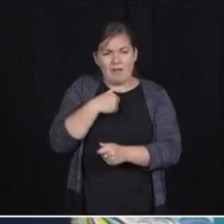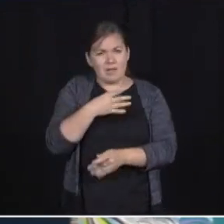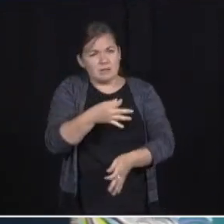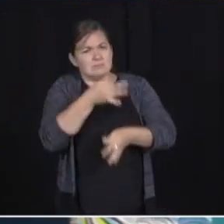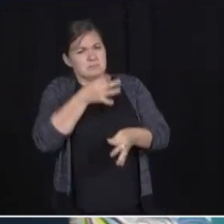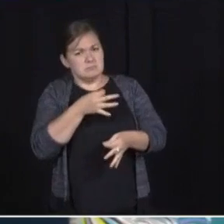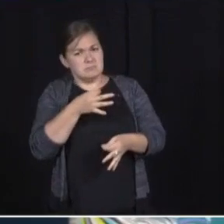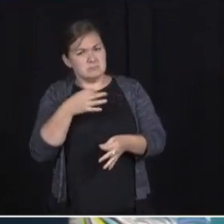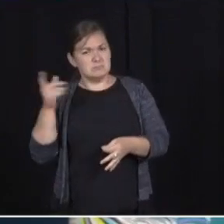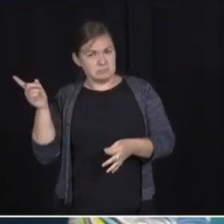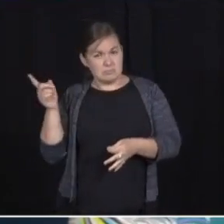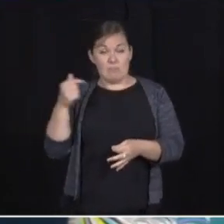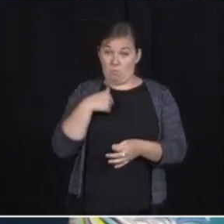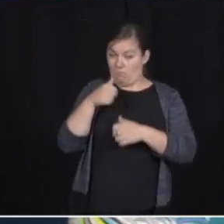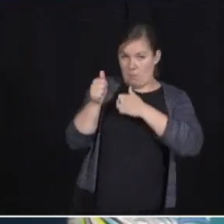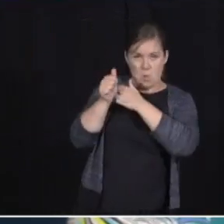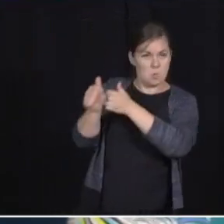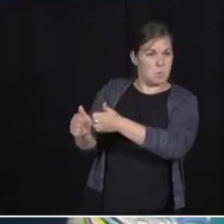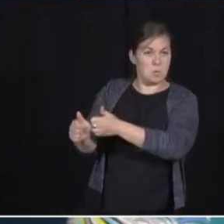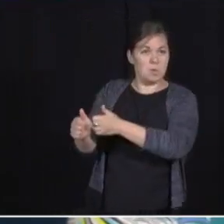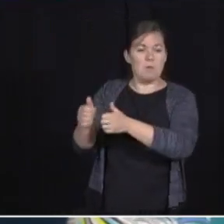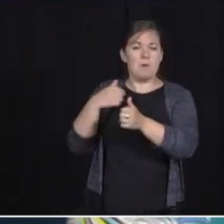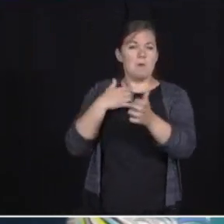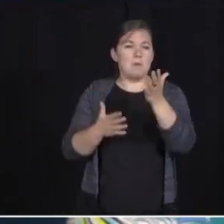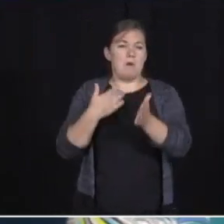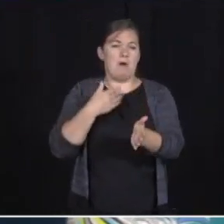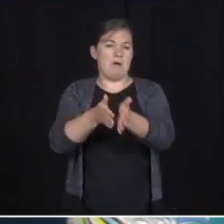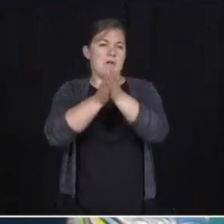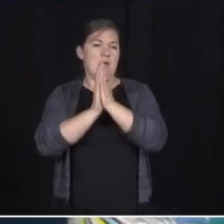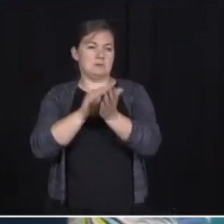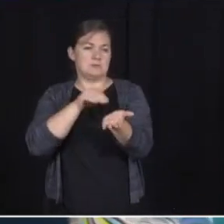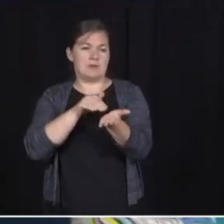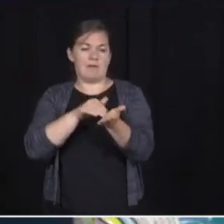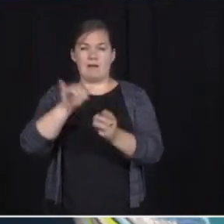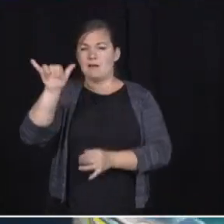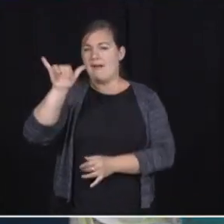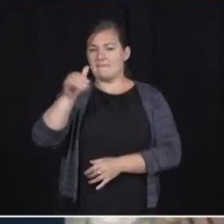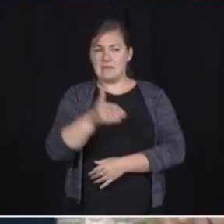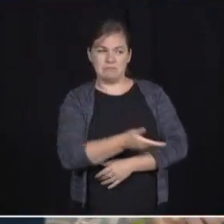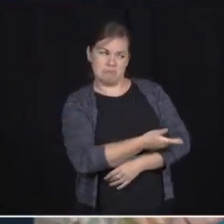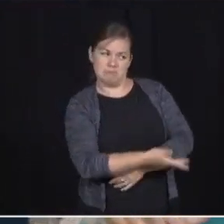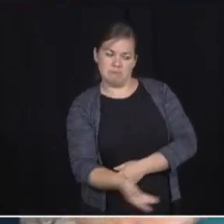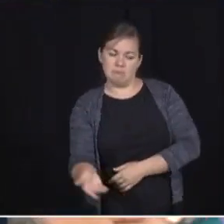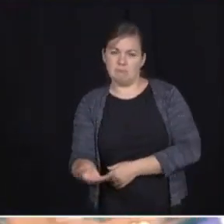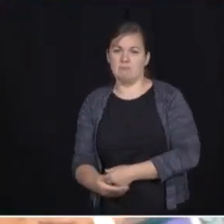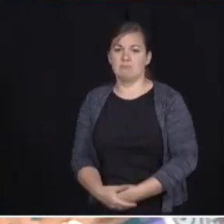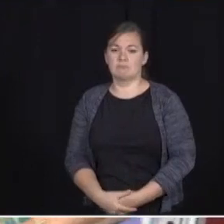maybe I'll ask Dr. Yaffe to come up. Thank you.